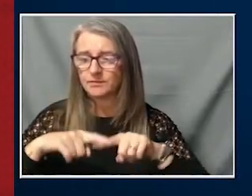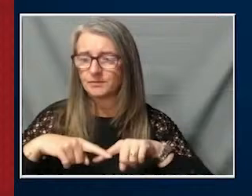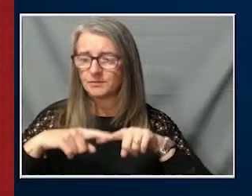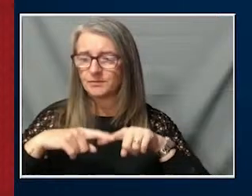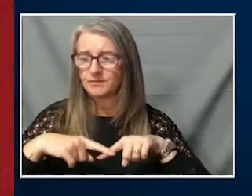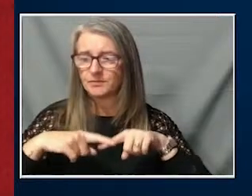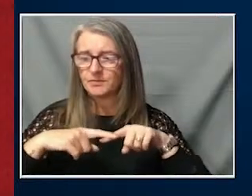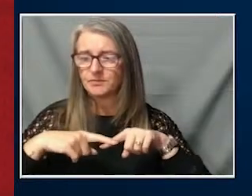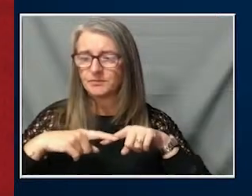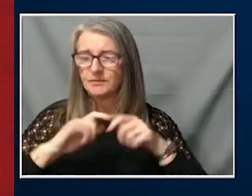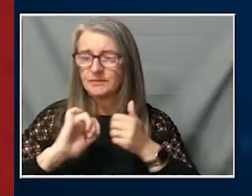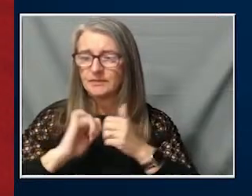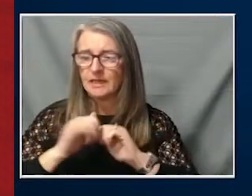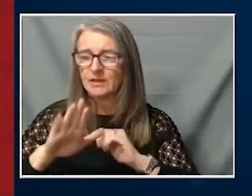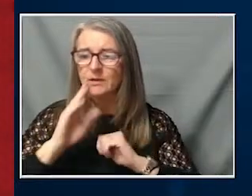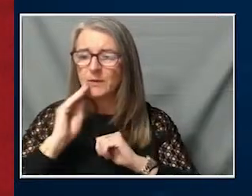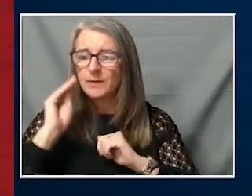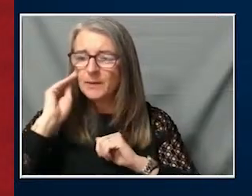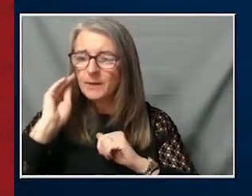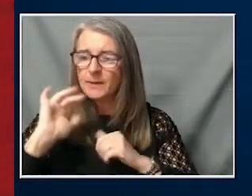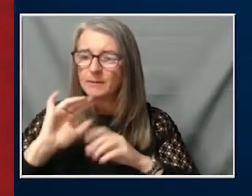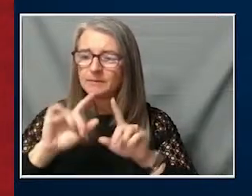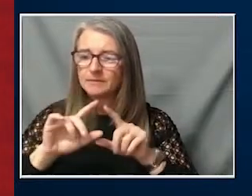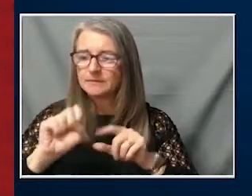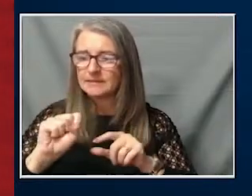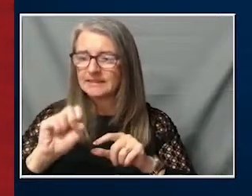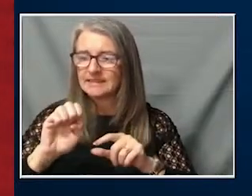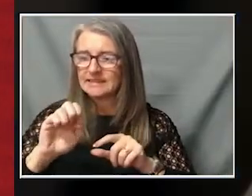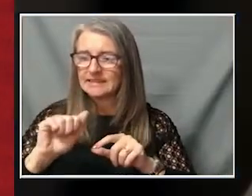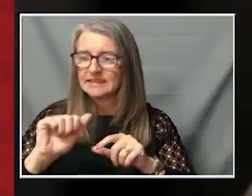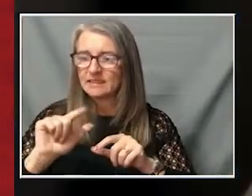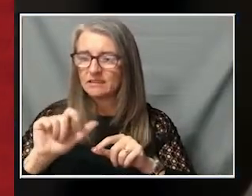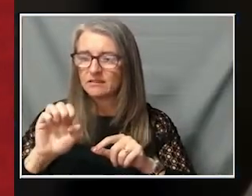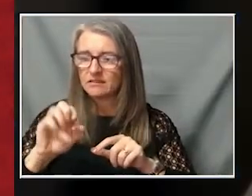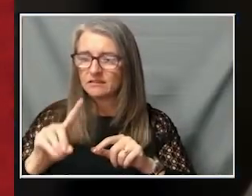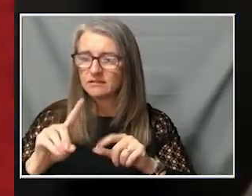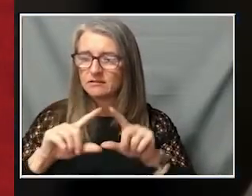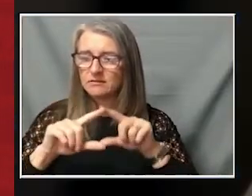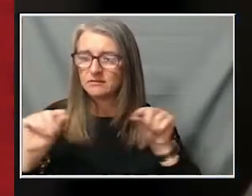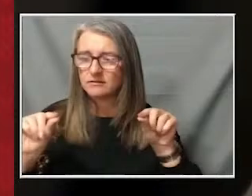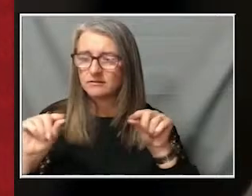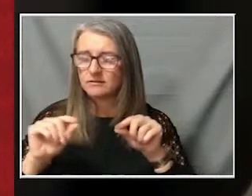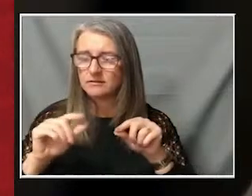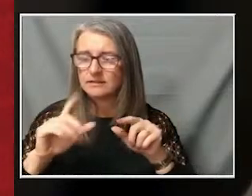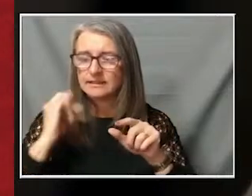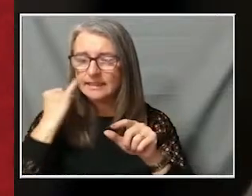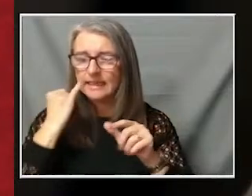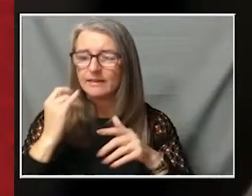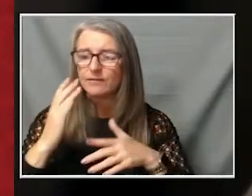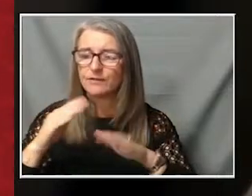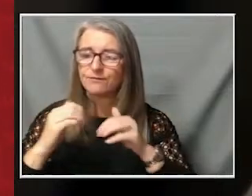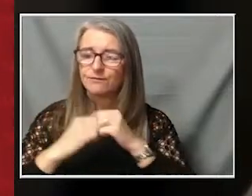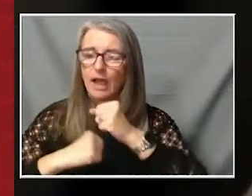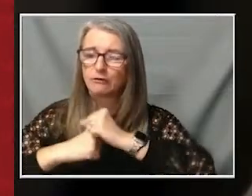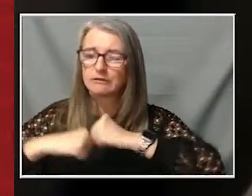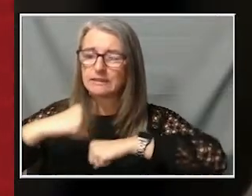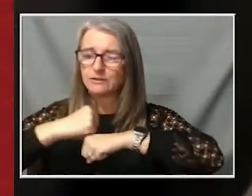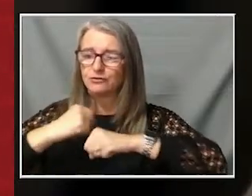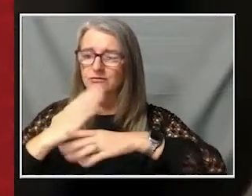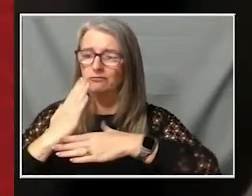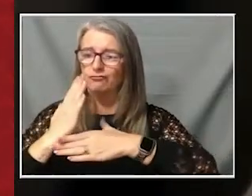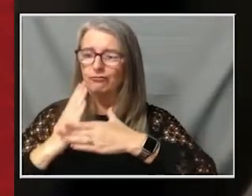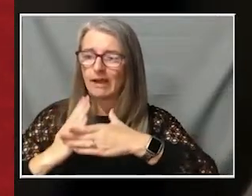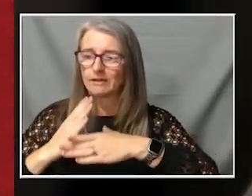on how your home is sealed and whether or not there are cracks in the foundation or not.